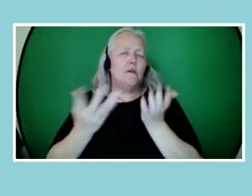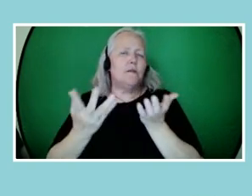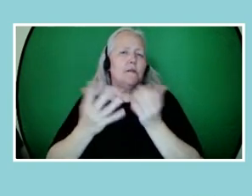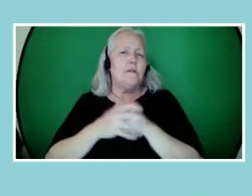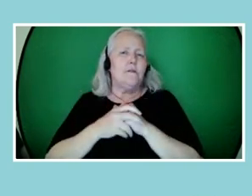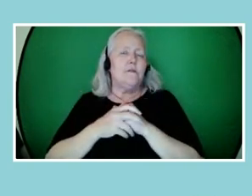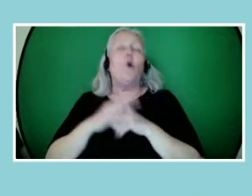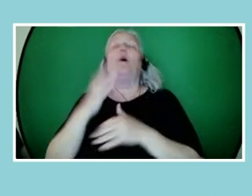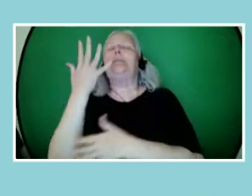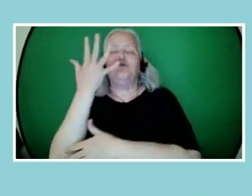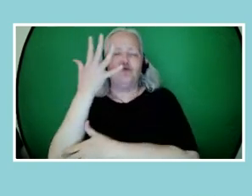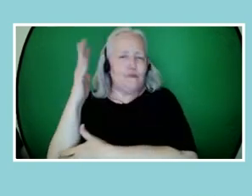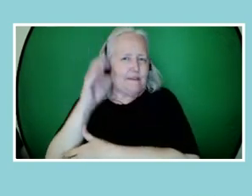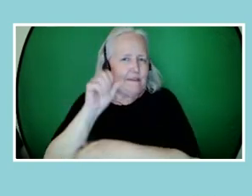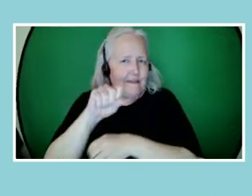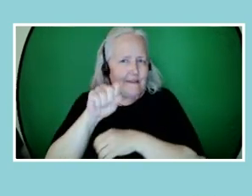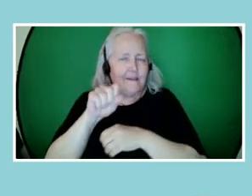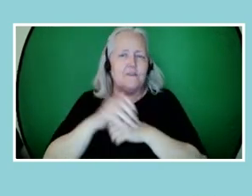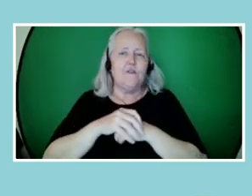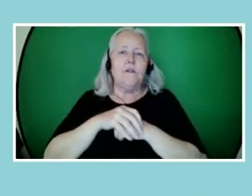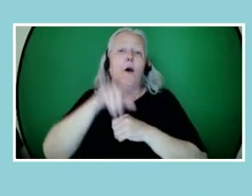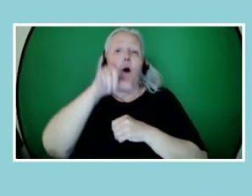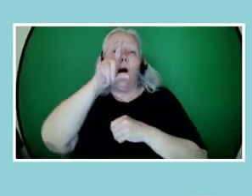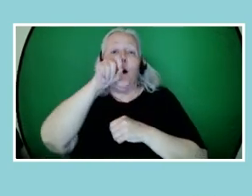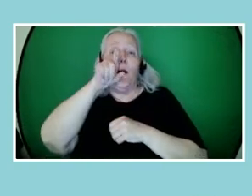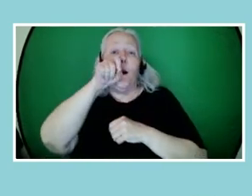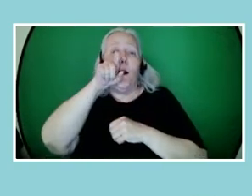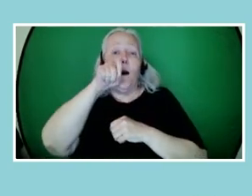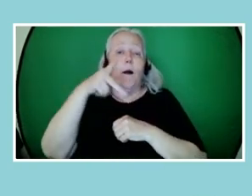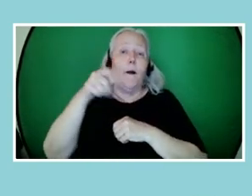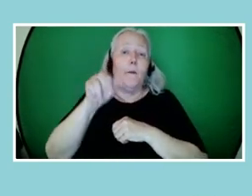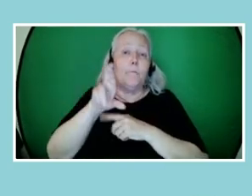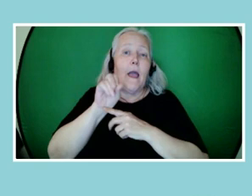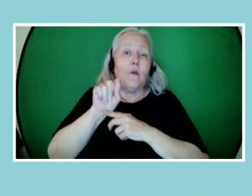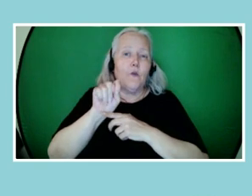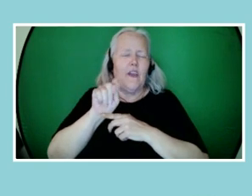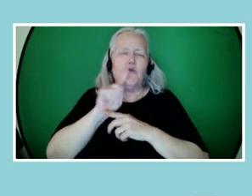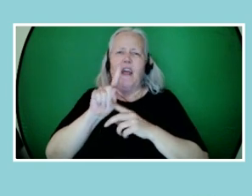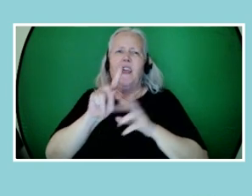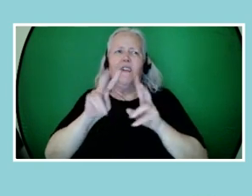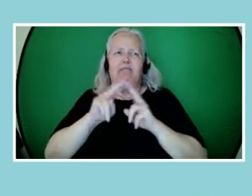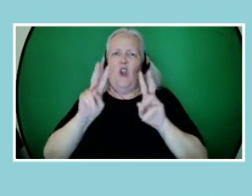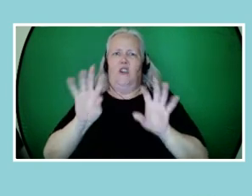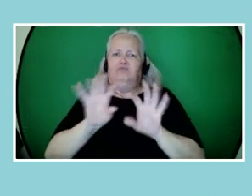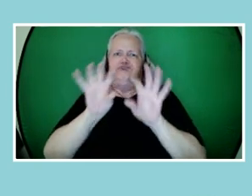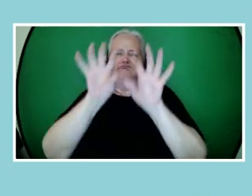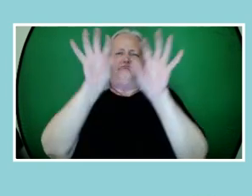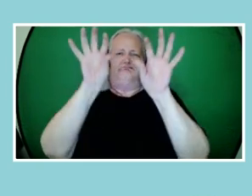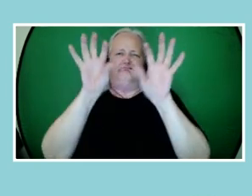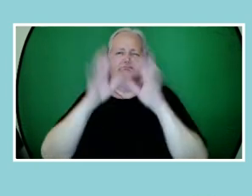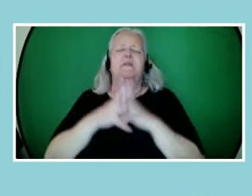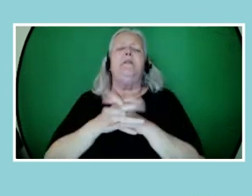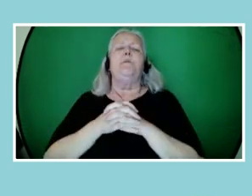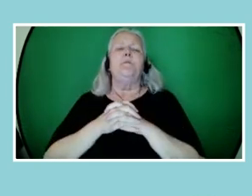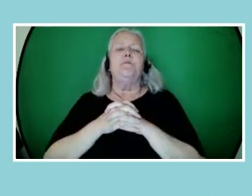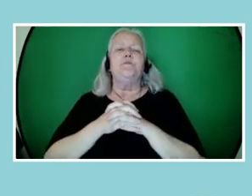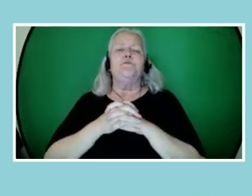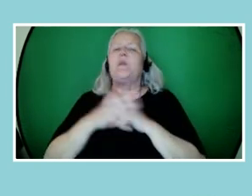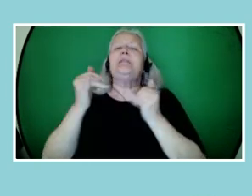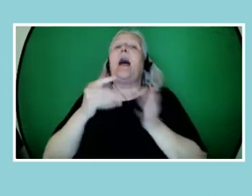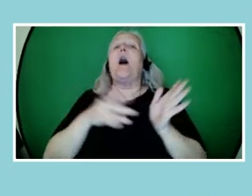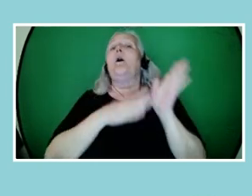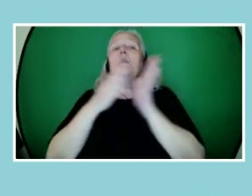trees, there were some parrots, lots going on in that scene. So we're gonna look at another